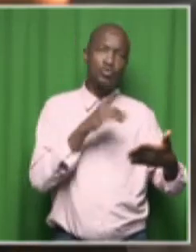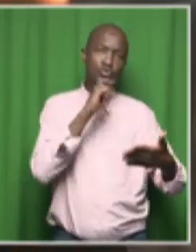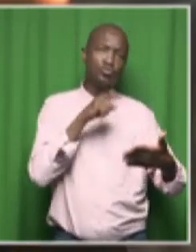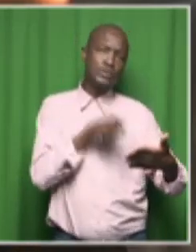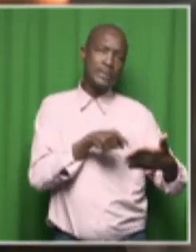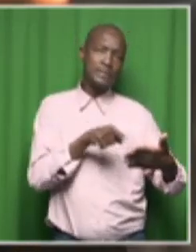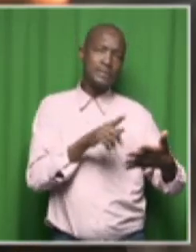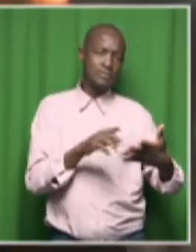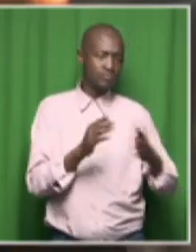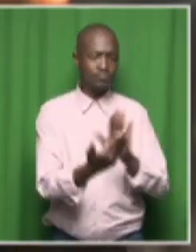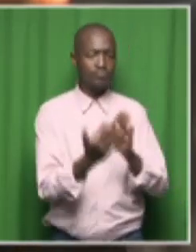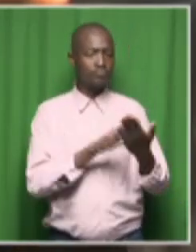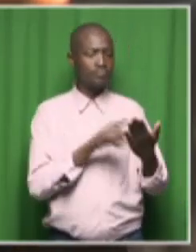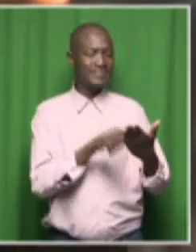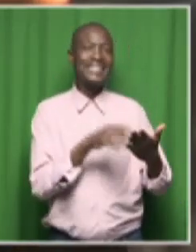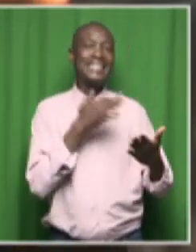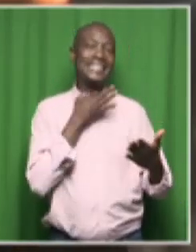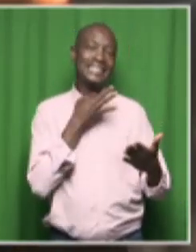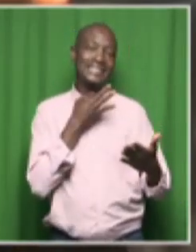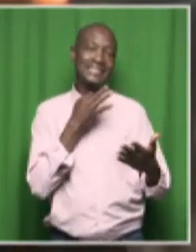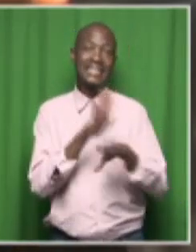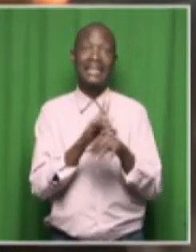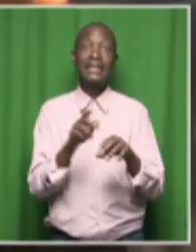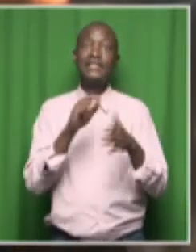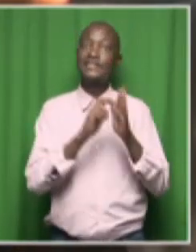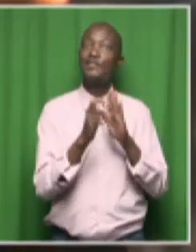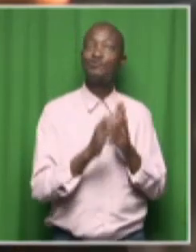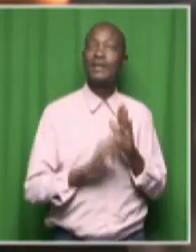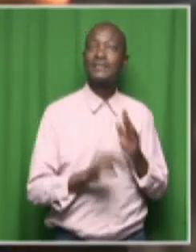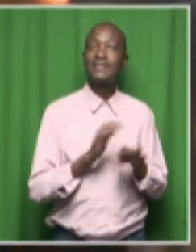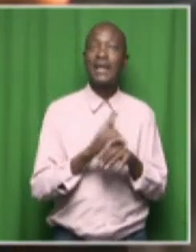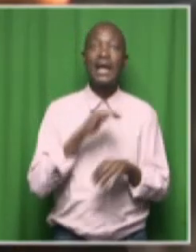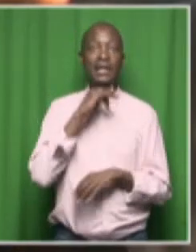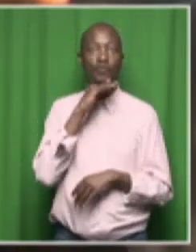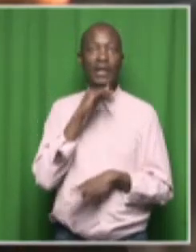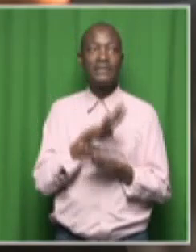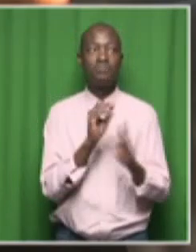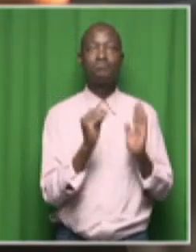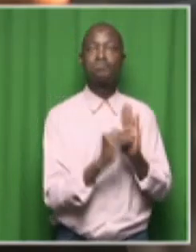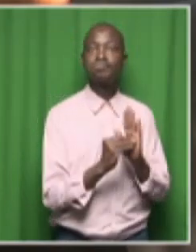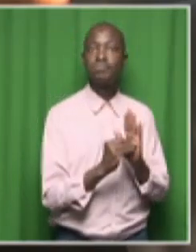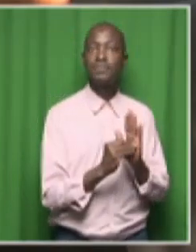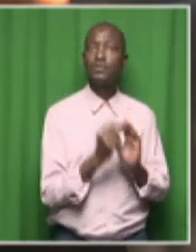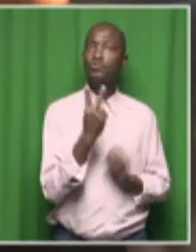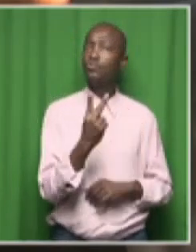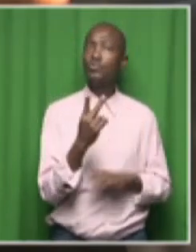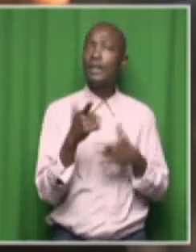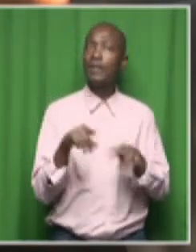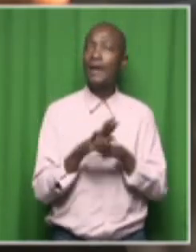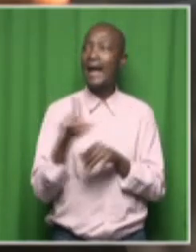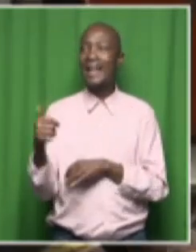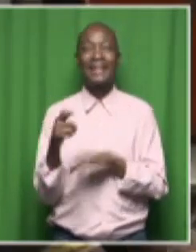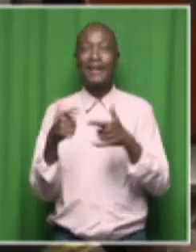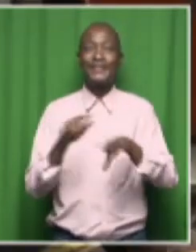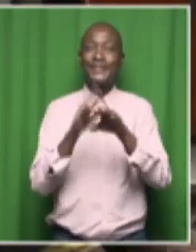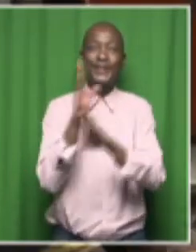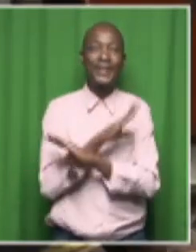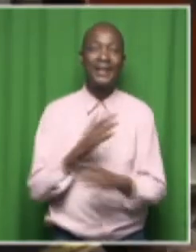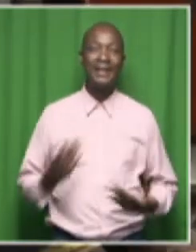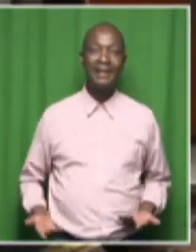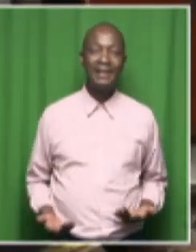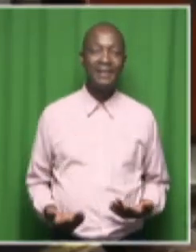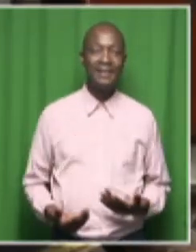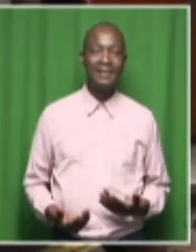this. Then you turn around, English is the instruction and Afrikaans is the instruction. No other language. Yes.